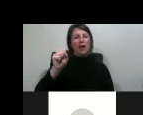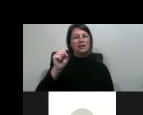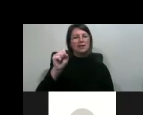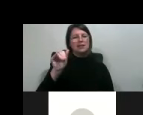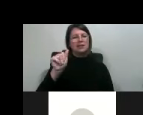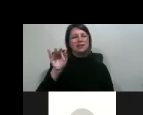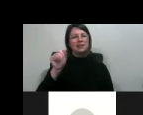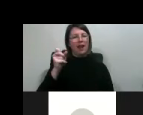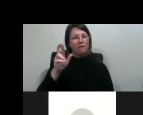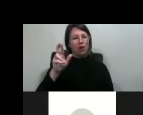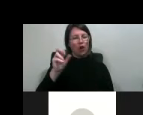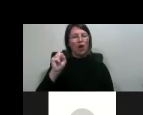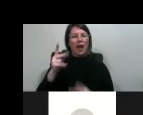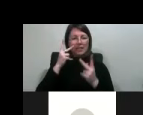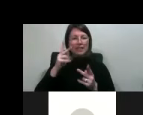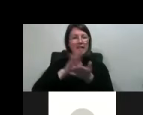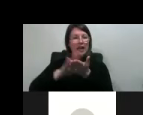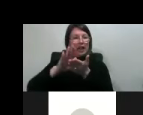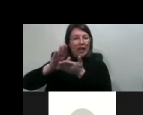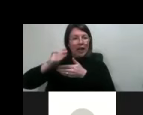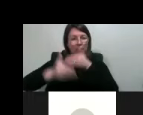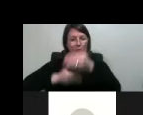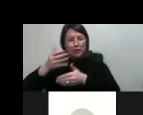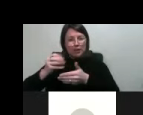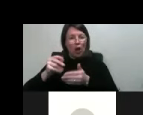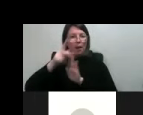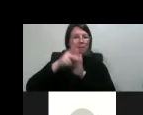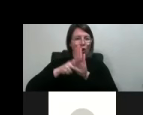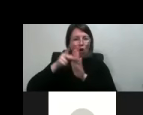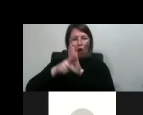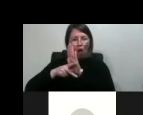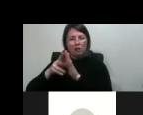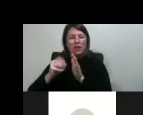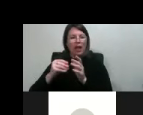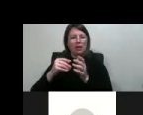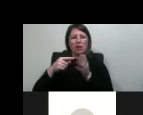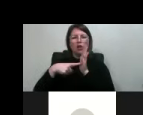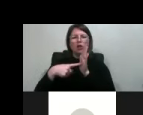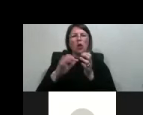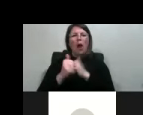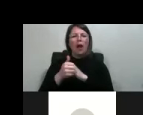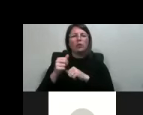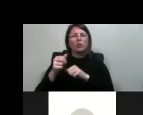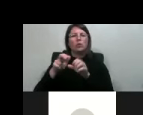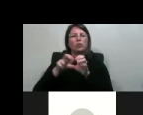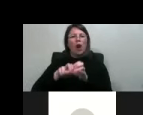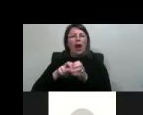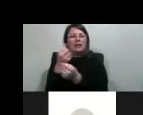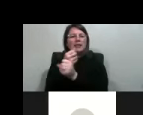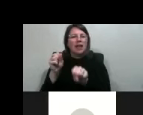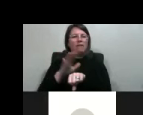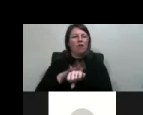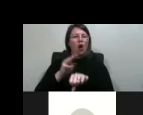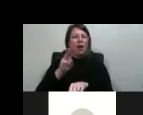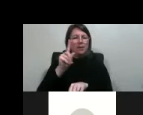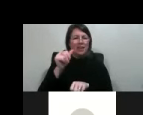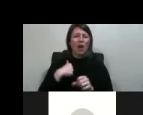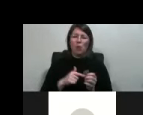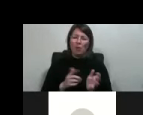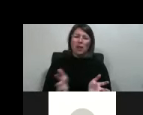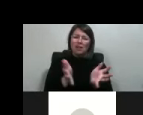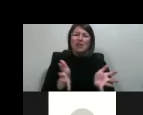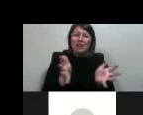the protocols that we go through, and how to ride safe riding the MBTA. So we have been pushing that.